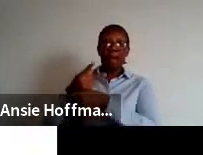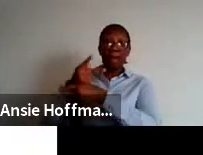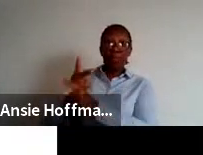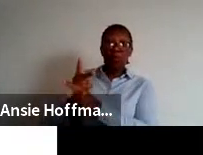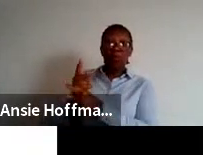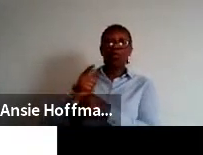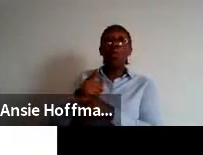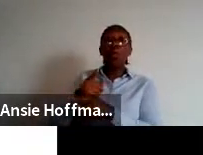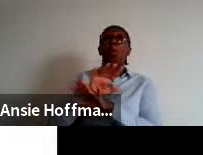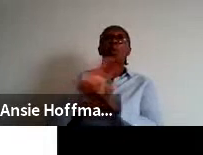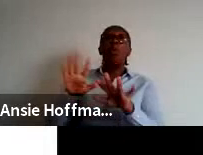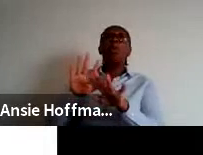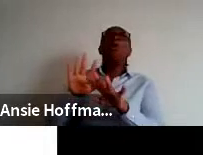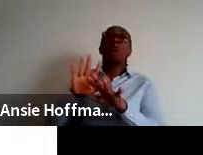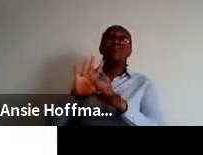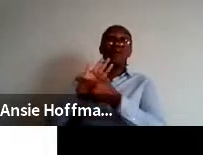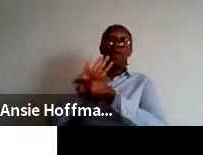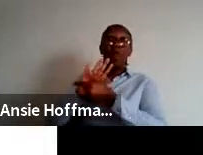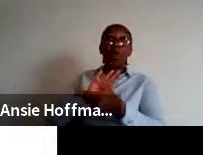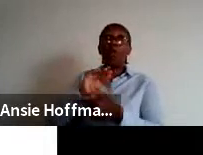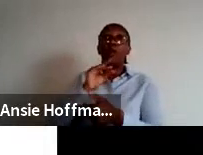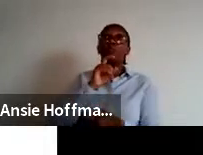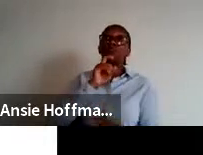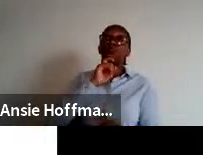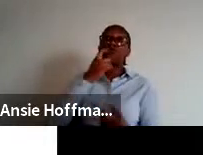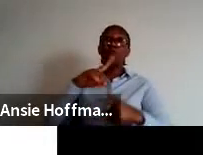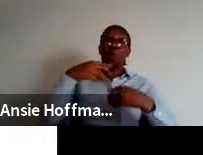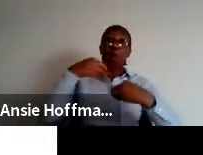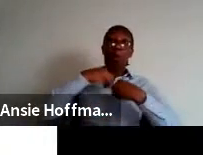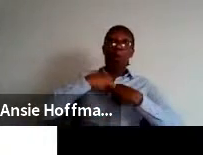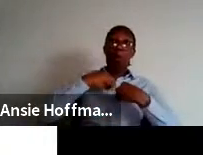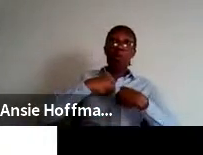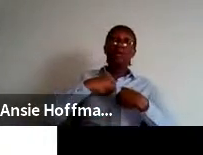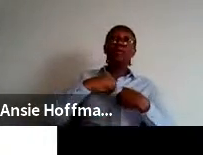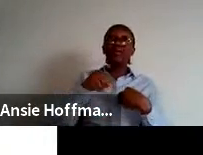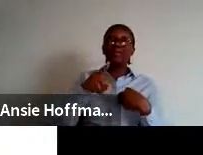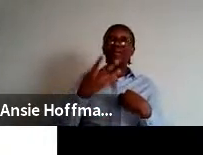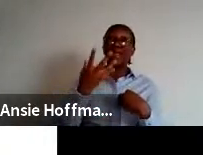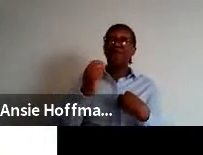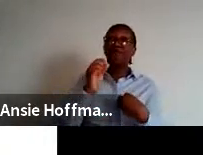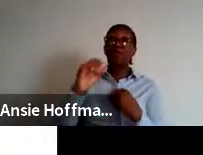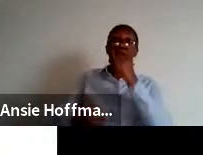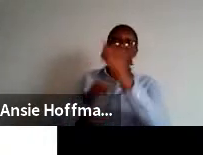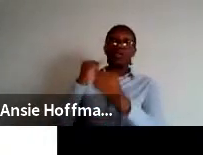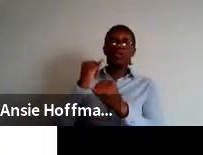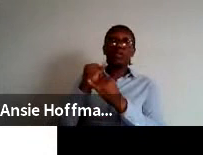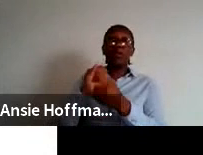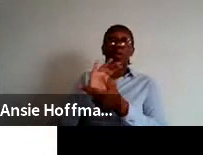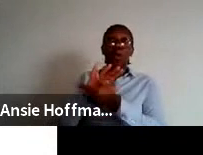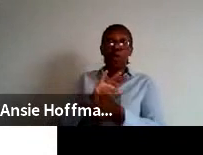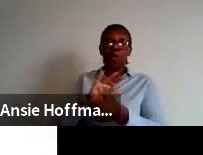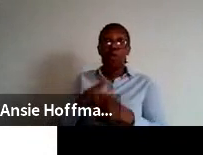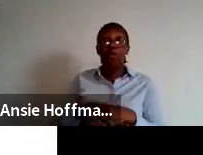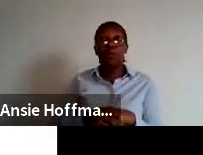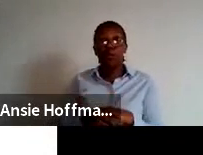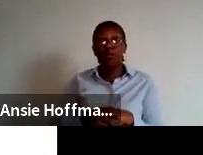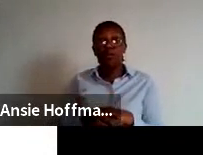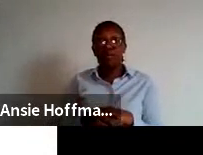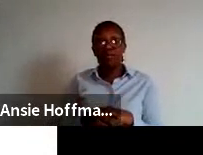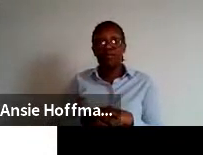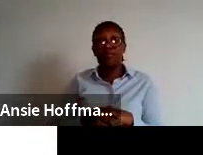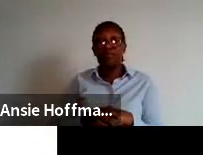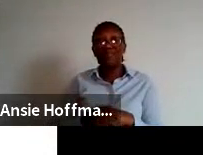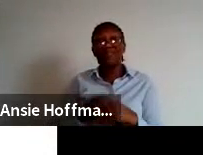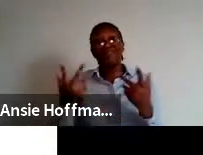for non-licit purposes as defined by the international law. So both of them are the functions of the